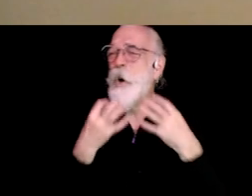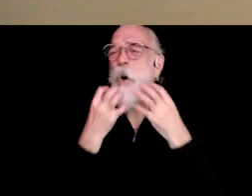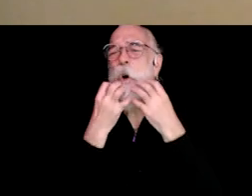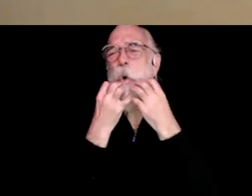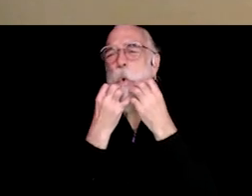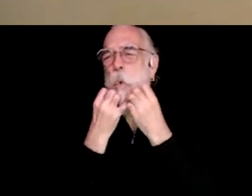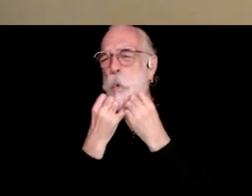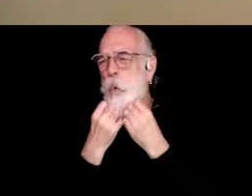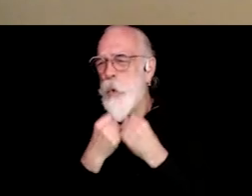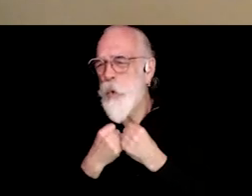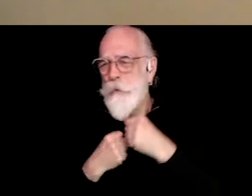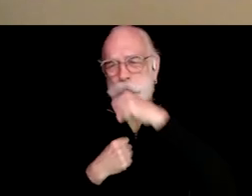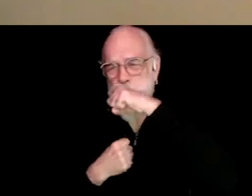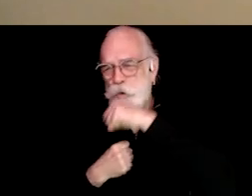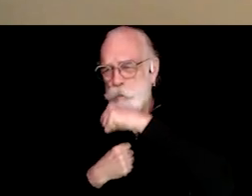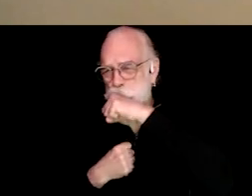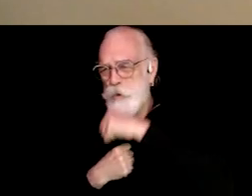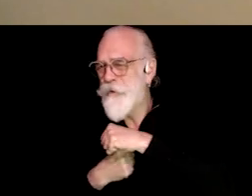all is.